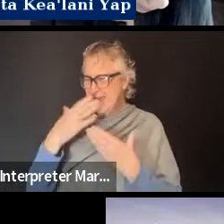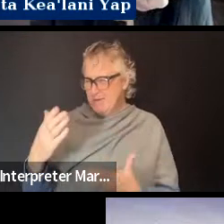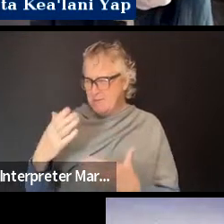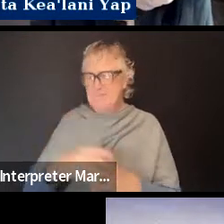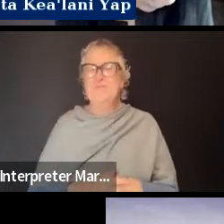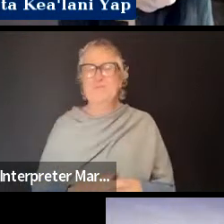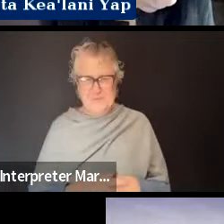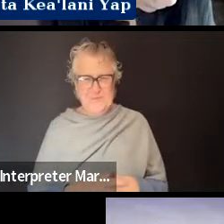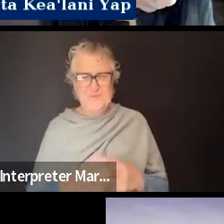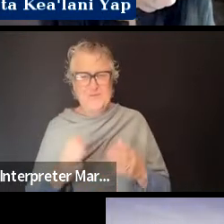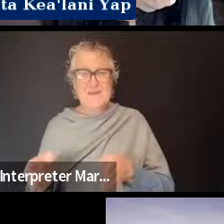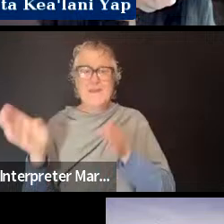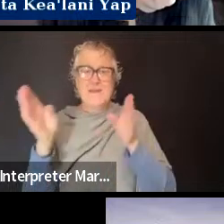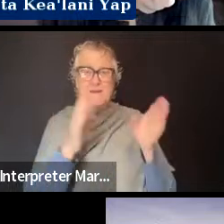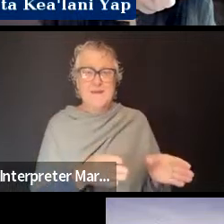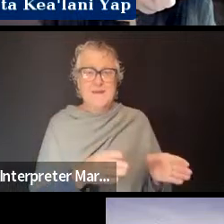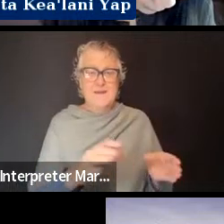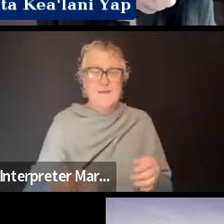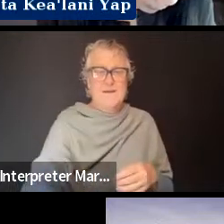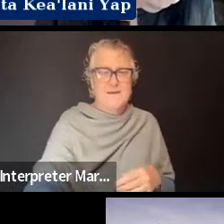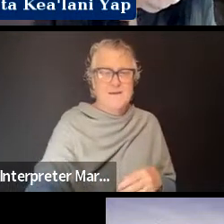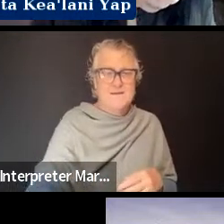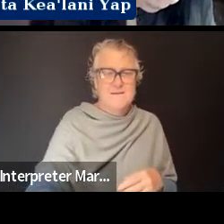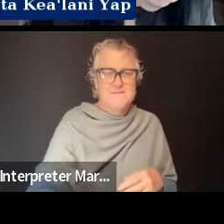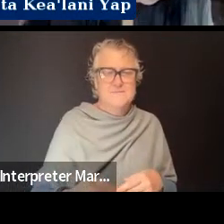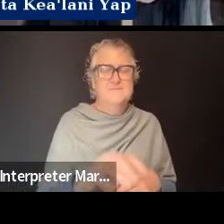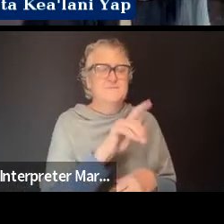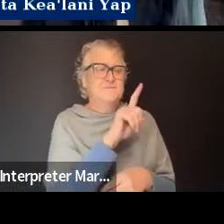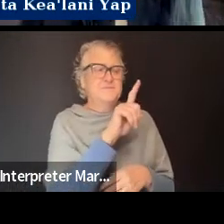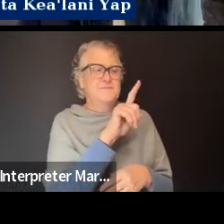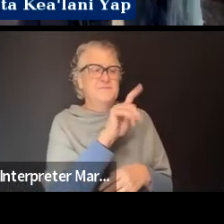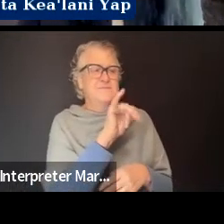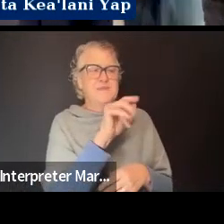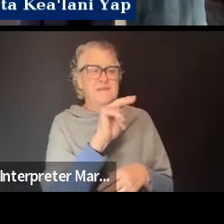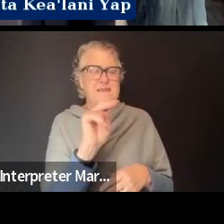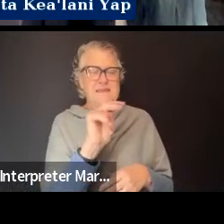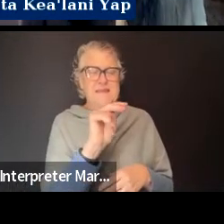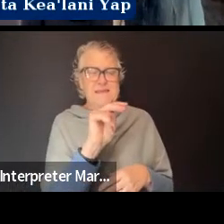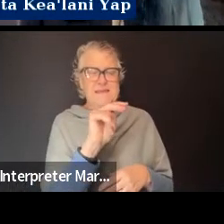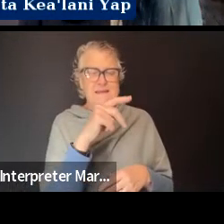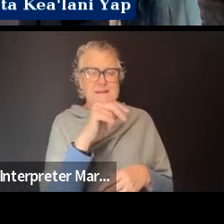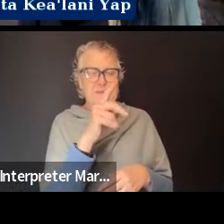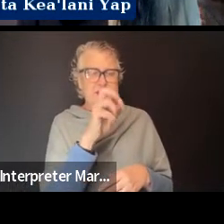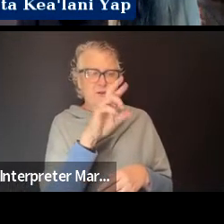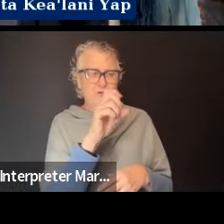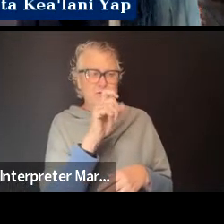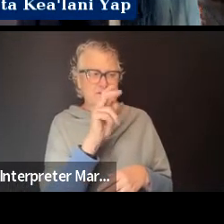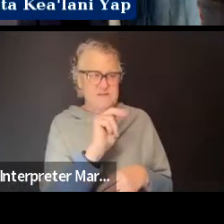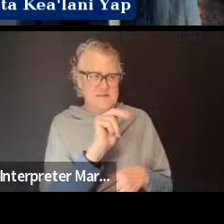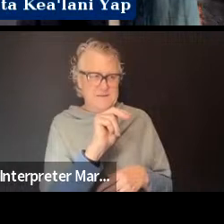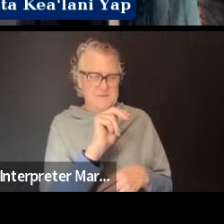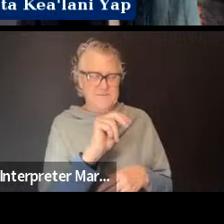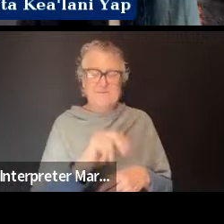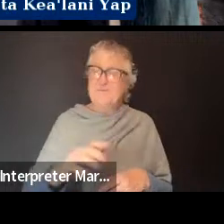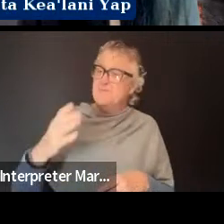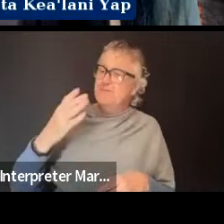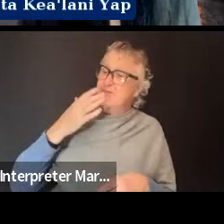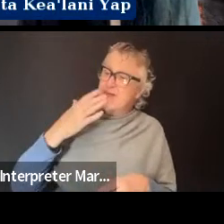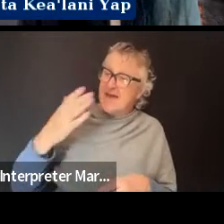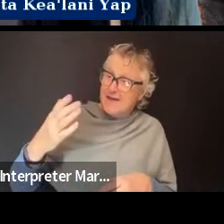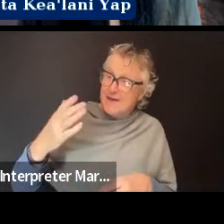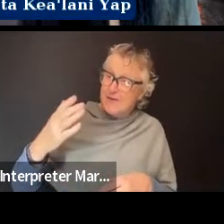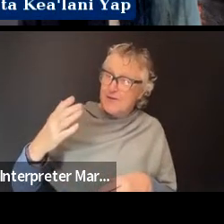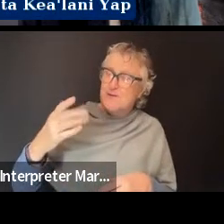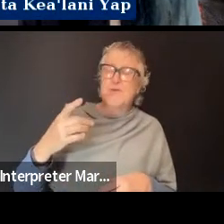all. It's Lynn coming to you from the Conference on Transit and Community Building in Philadelphia, Impact.